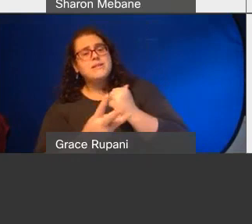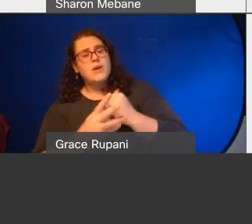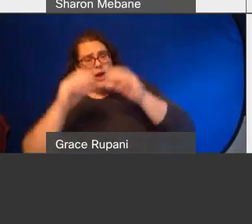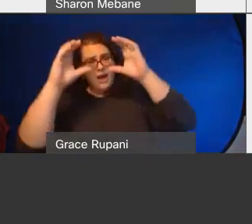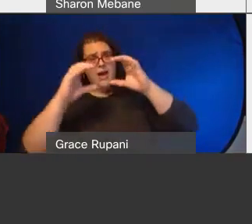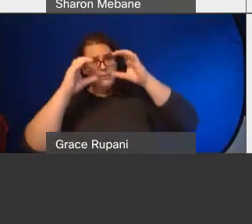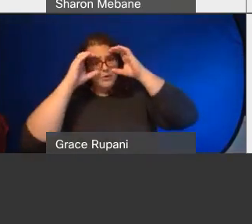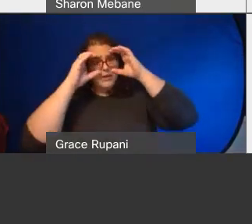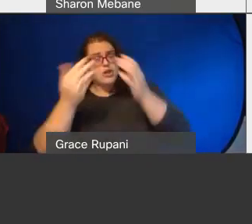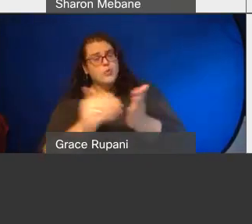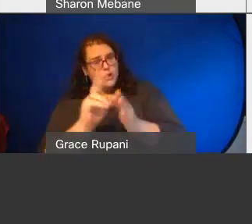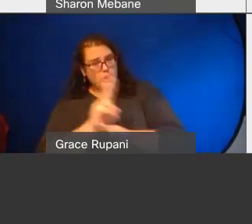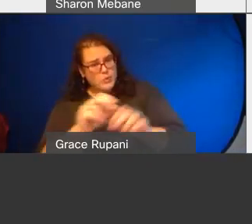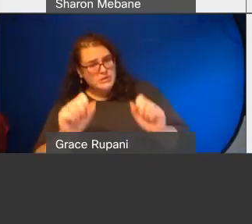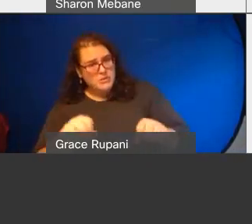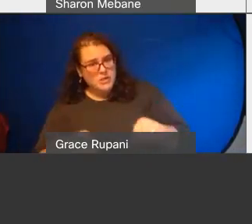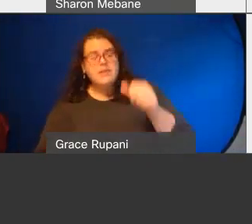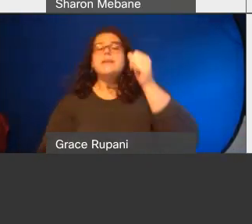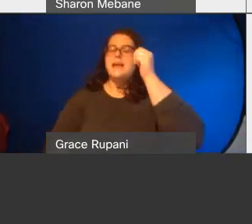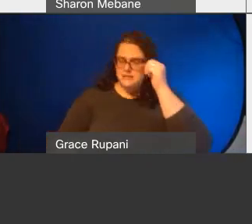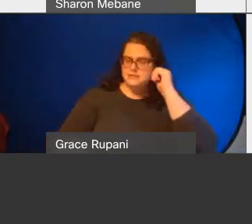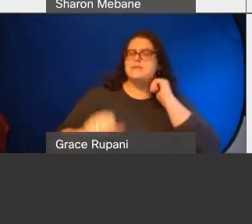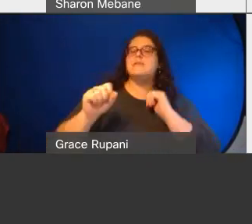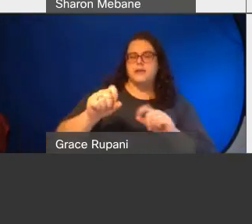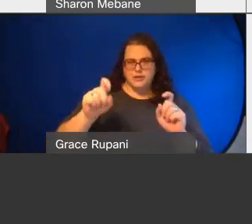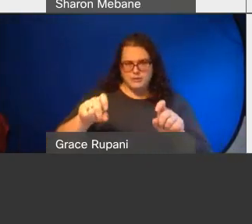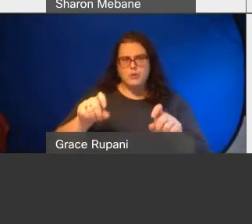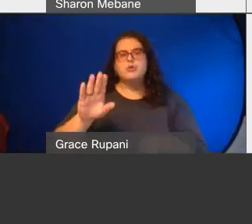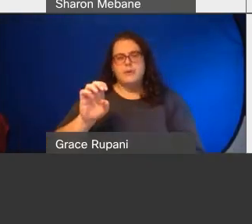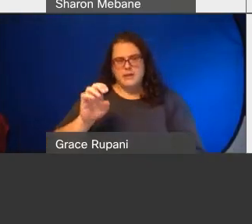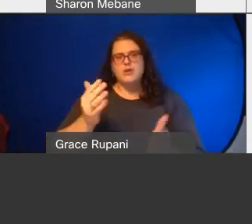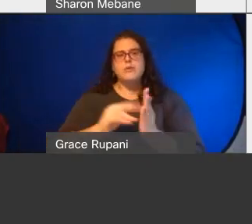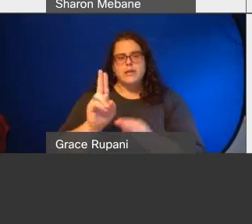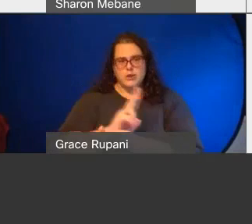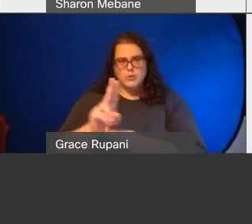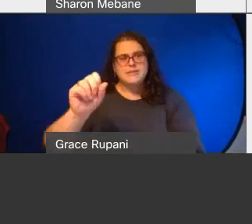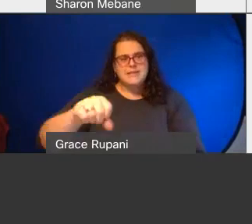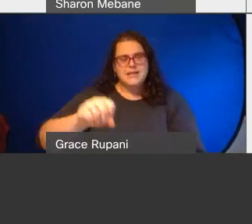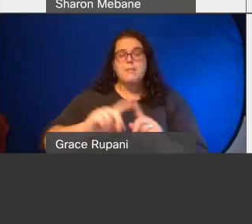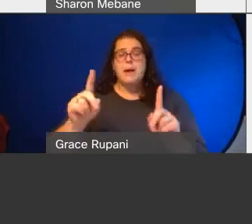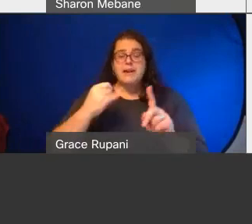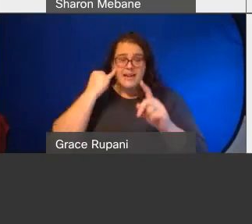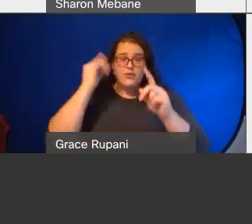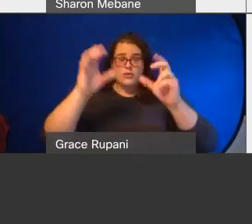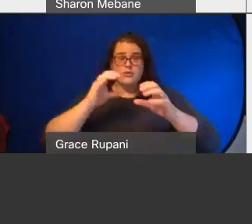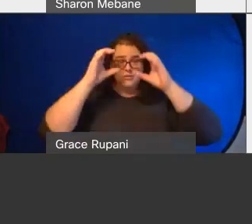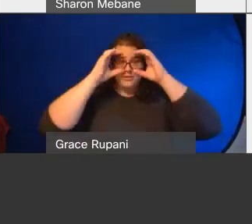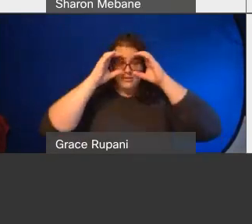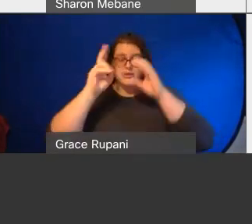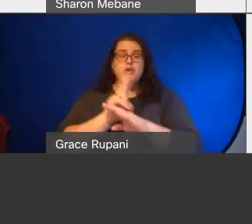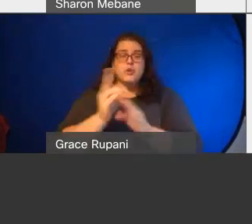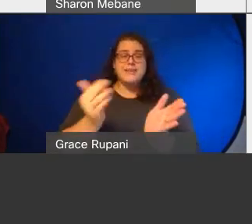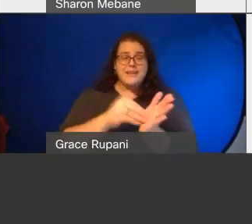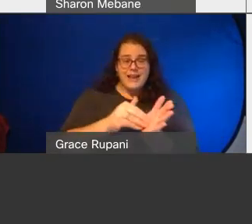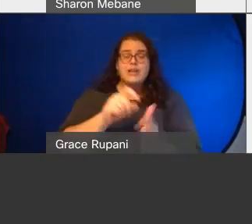So there are the goggles are meant to be reused, but if it is reused, those that are wearing it should be